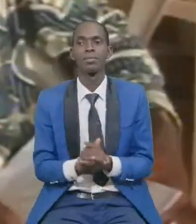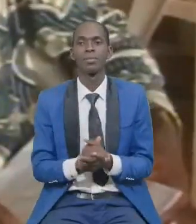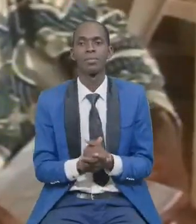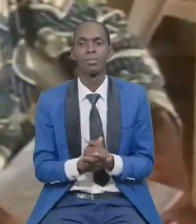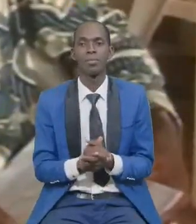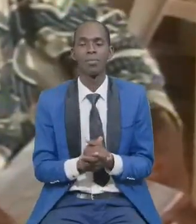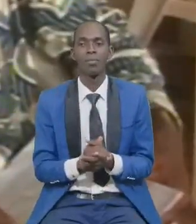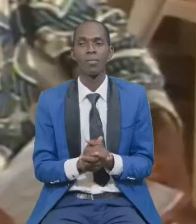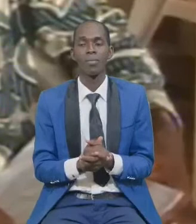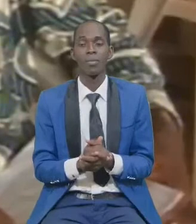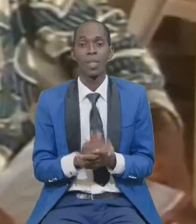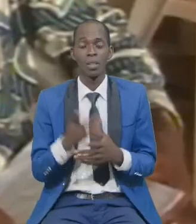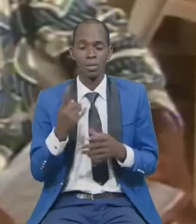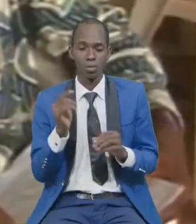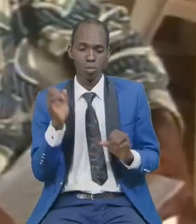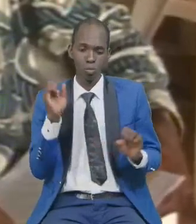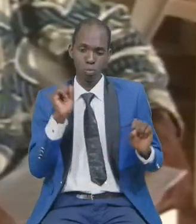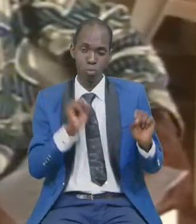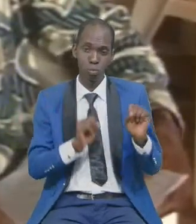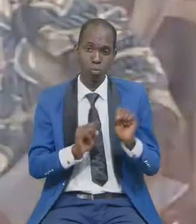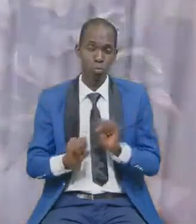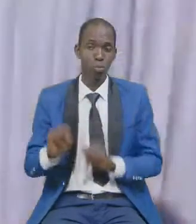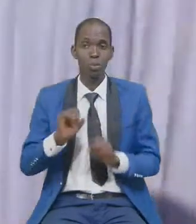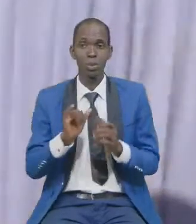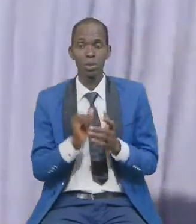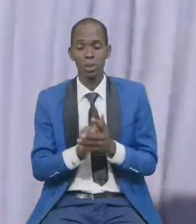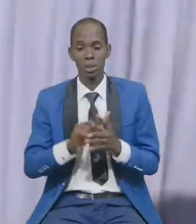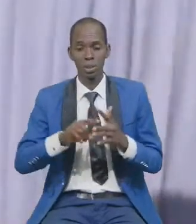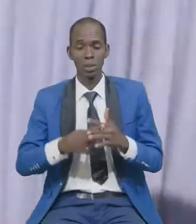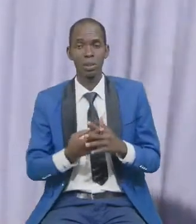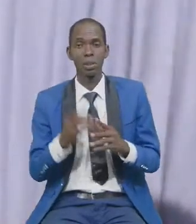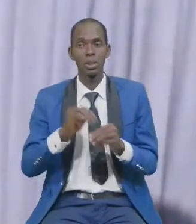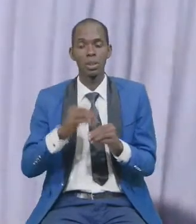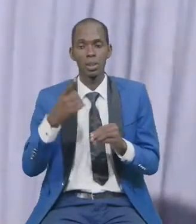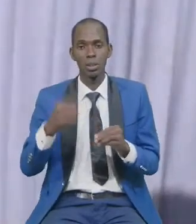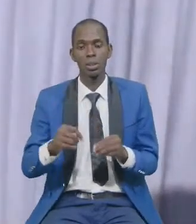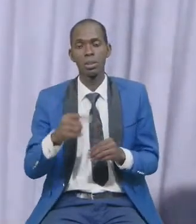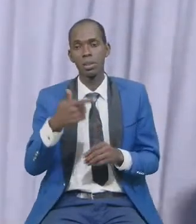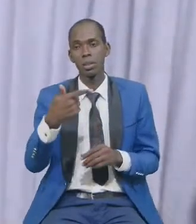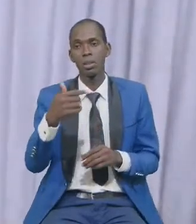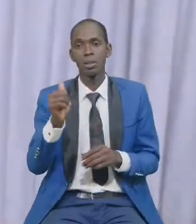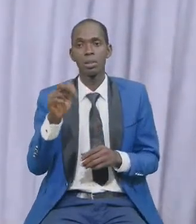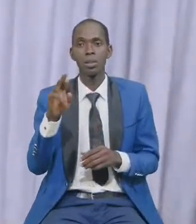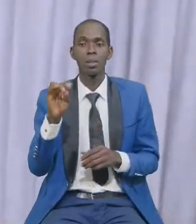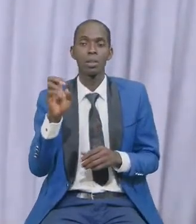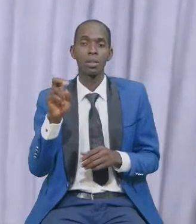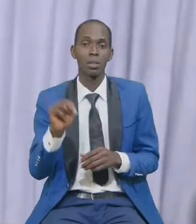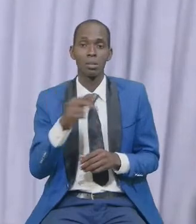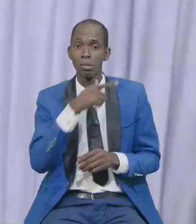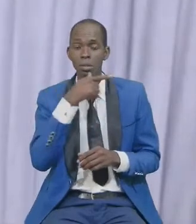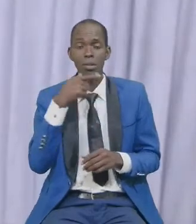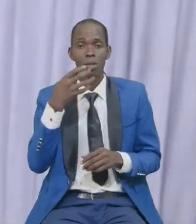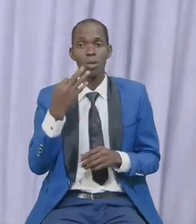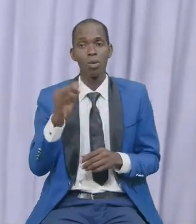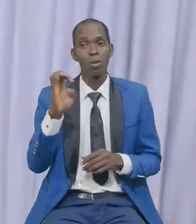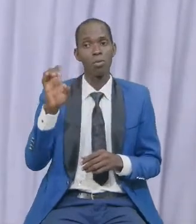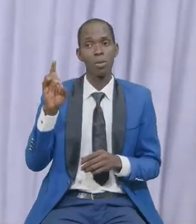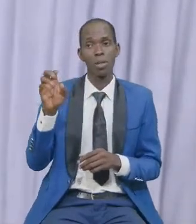The struggle that began in the Garden of Eden, the search for the